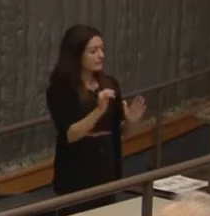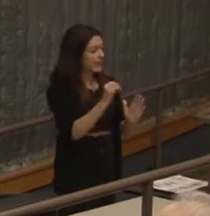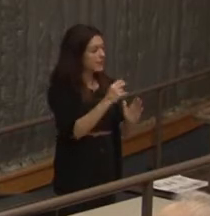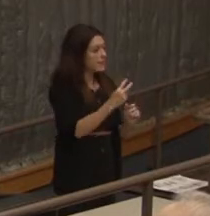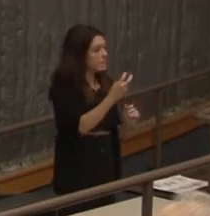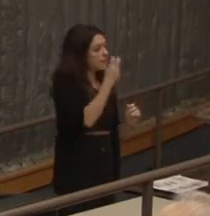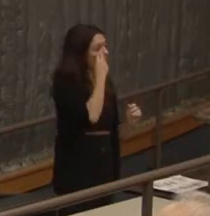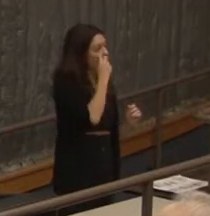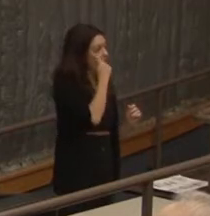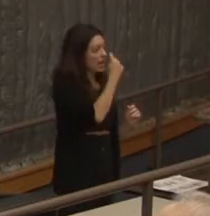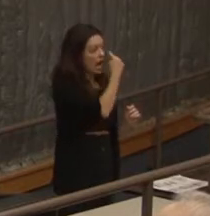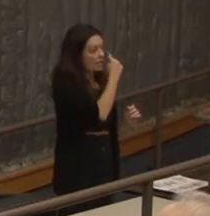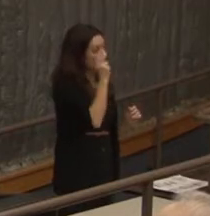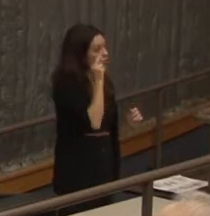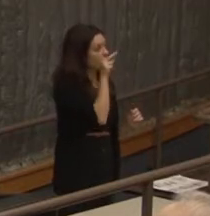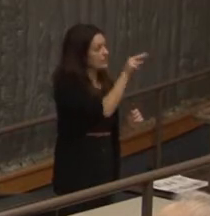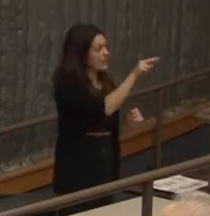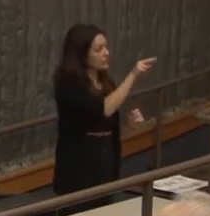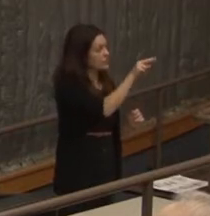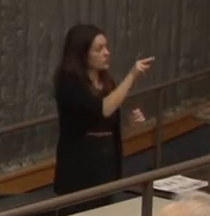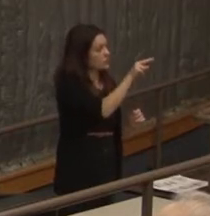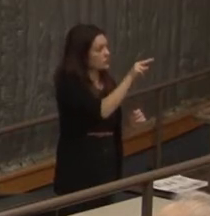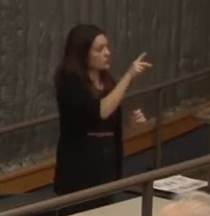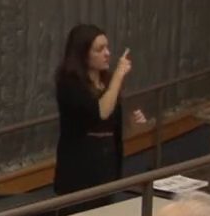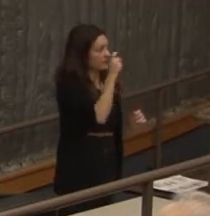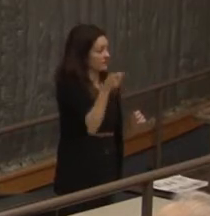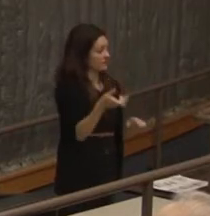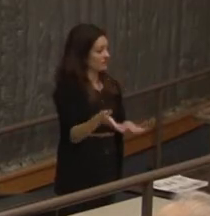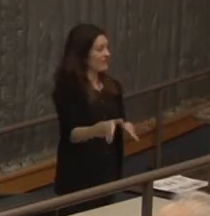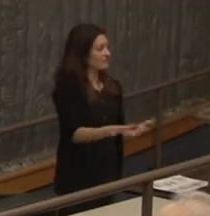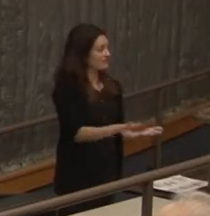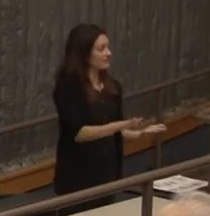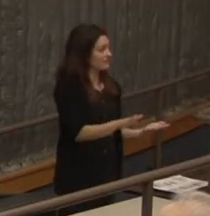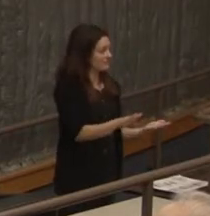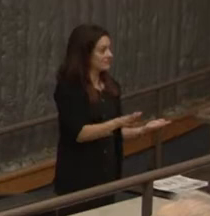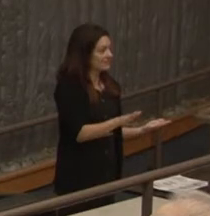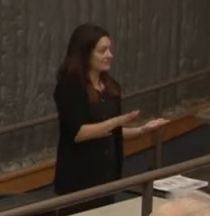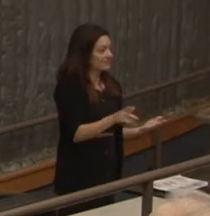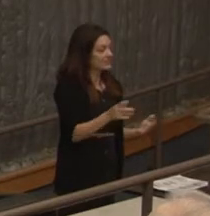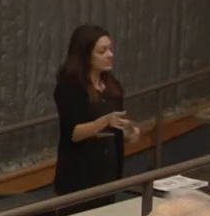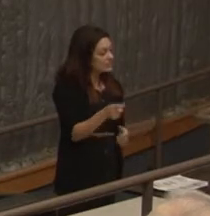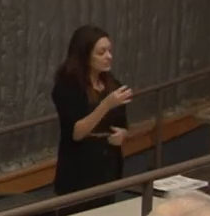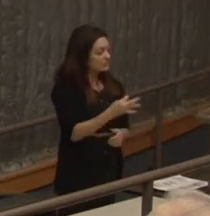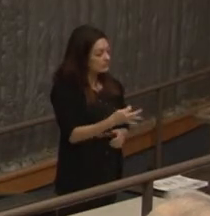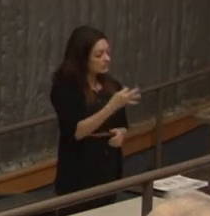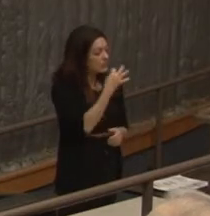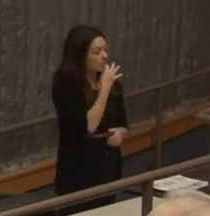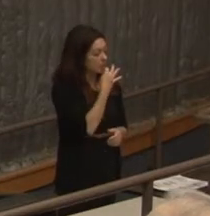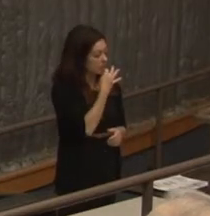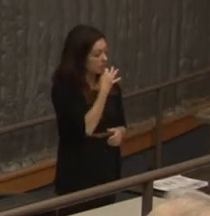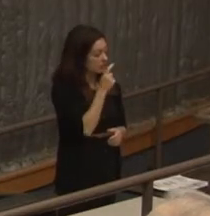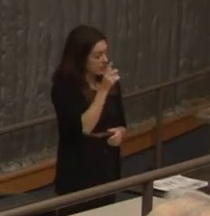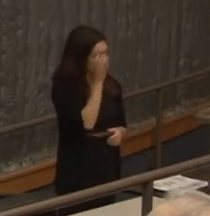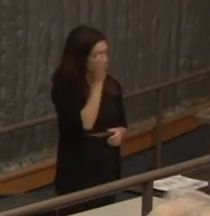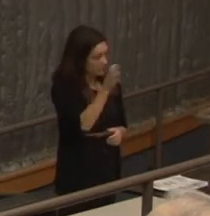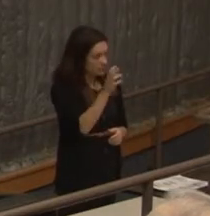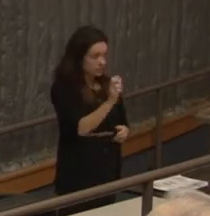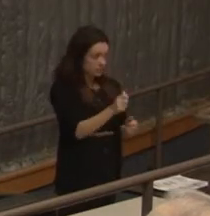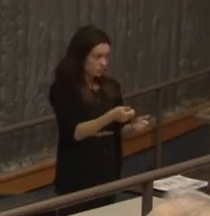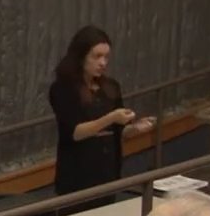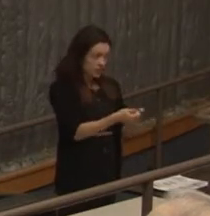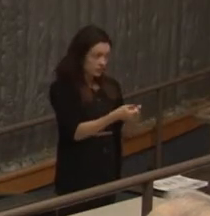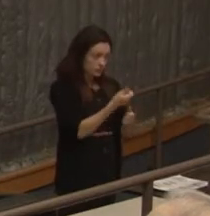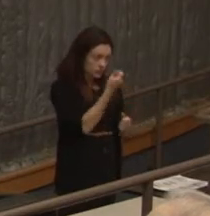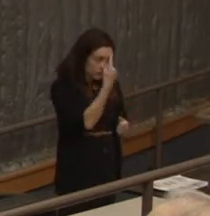you. One of the things he's master at has been, this is a concept that's at first difficult to